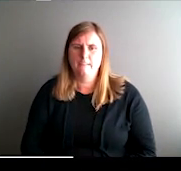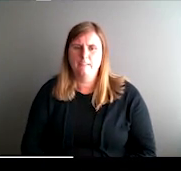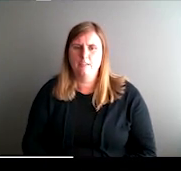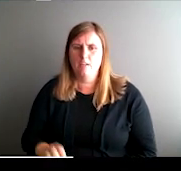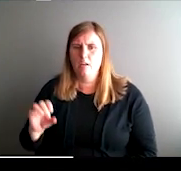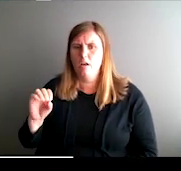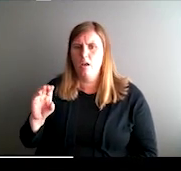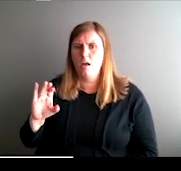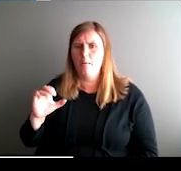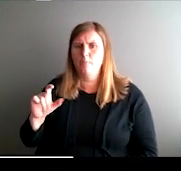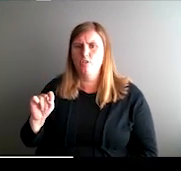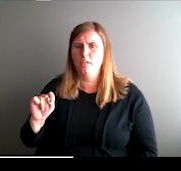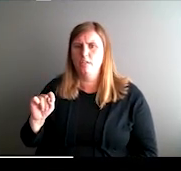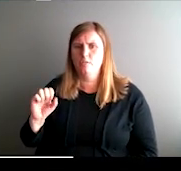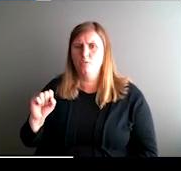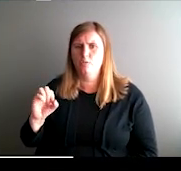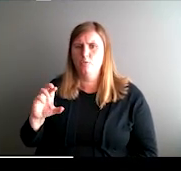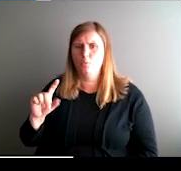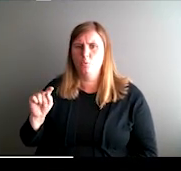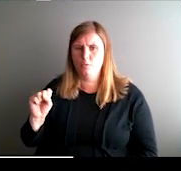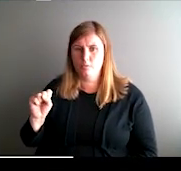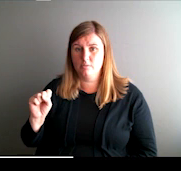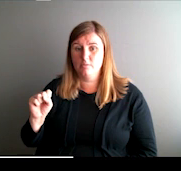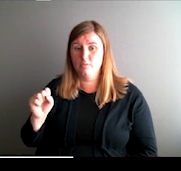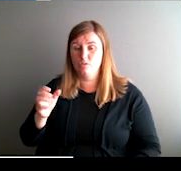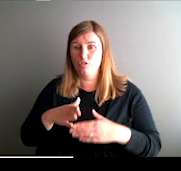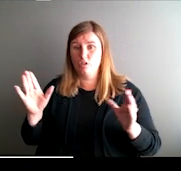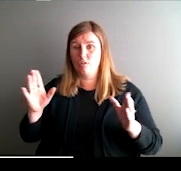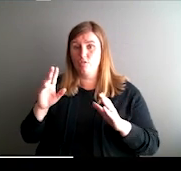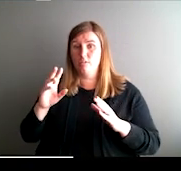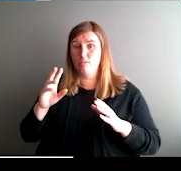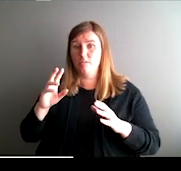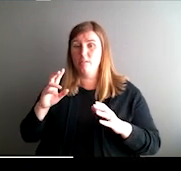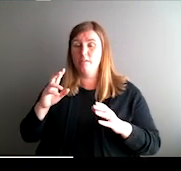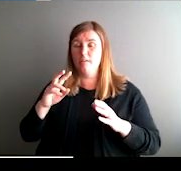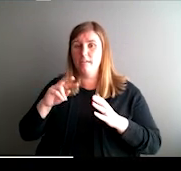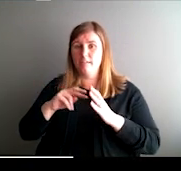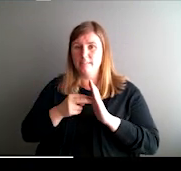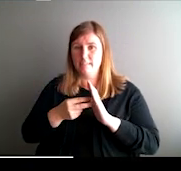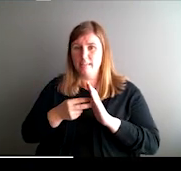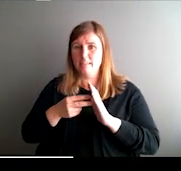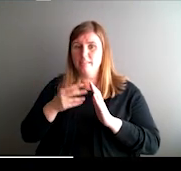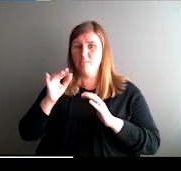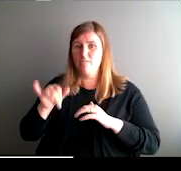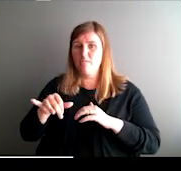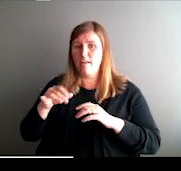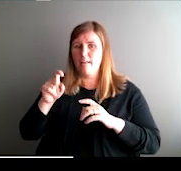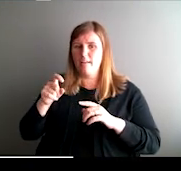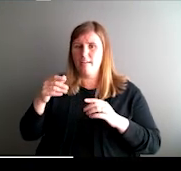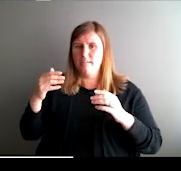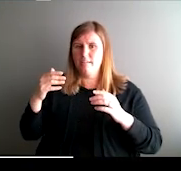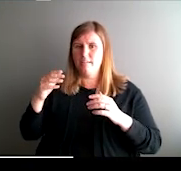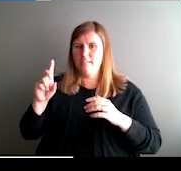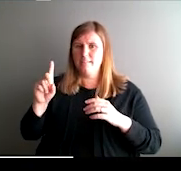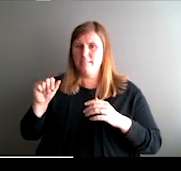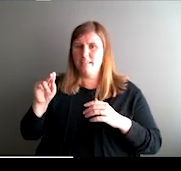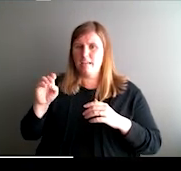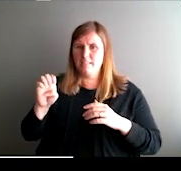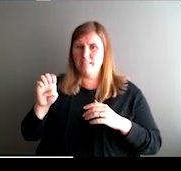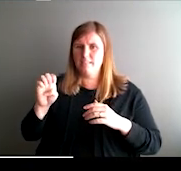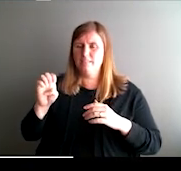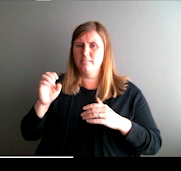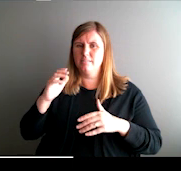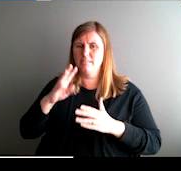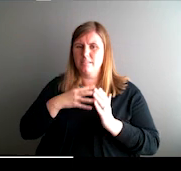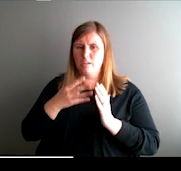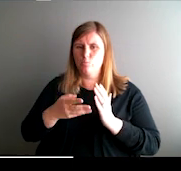Object sorts generally indicate that a student needs a pretty dense schedule. Frequent reinforcement is going to